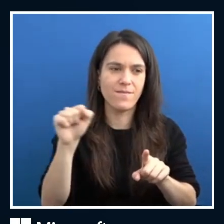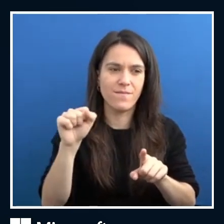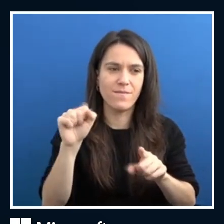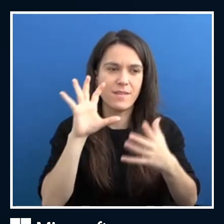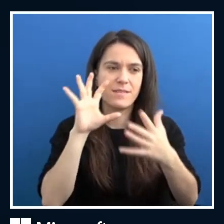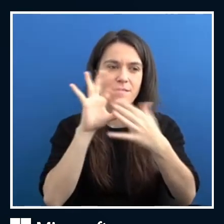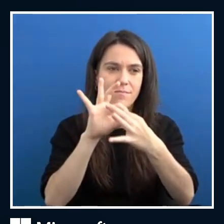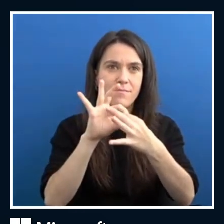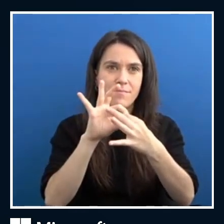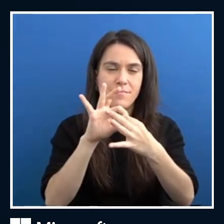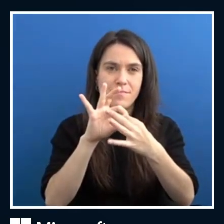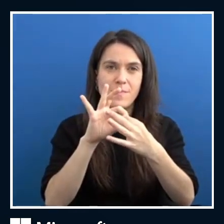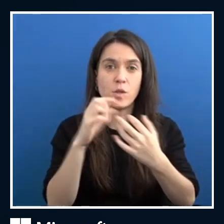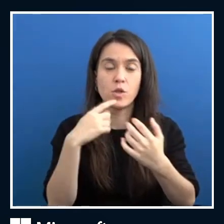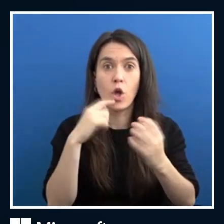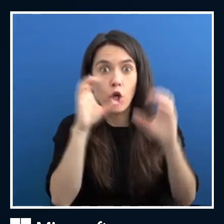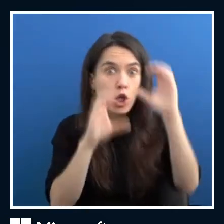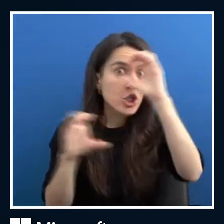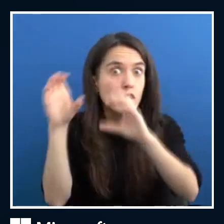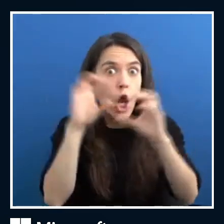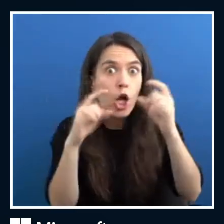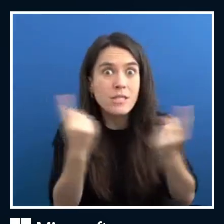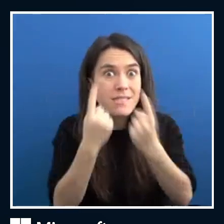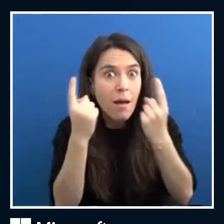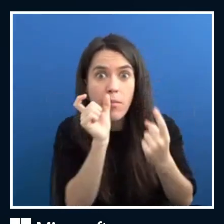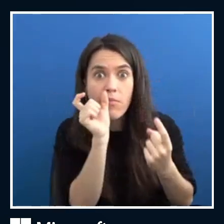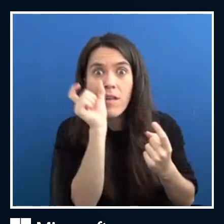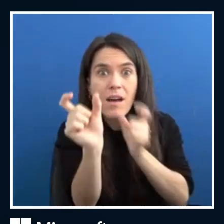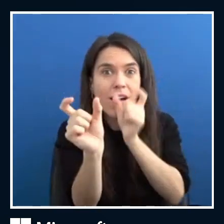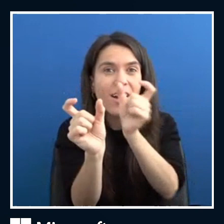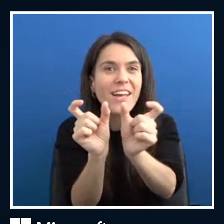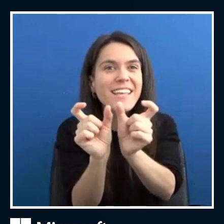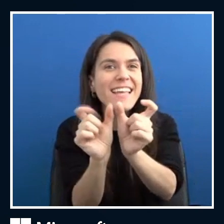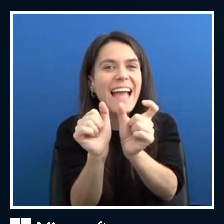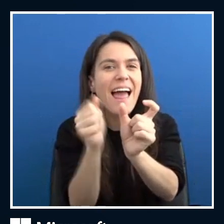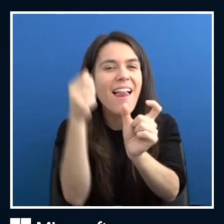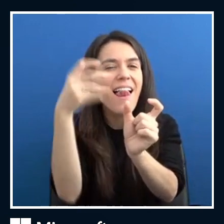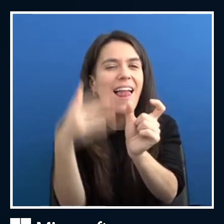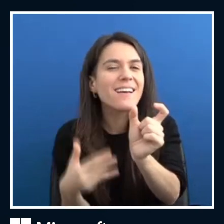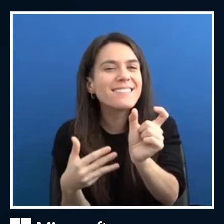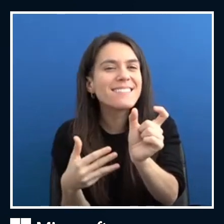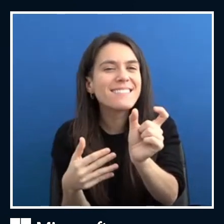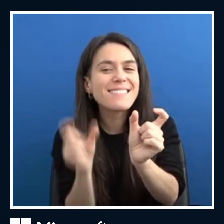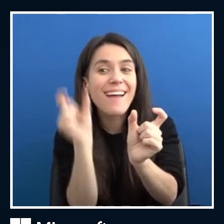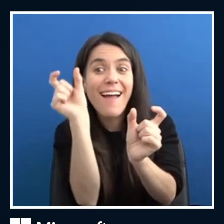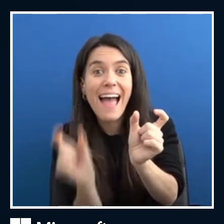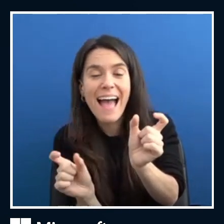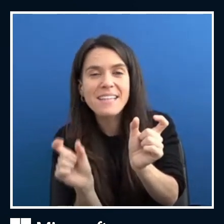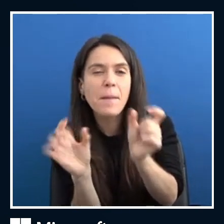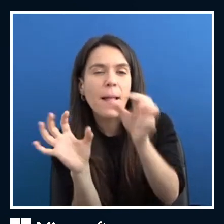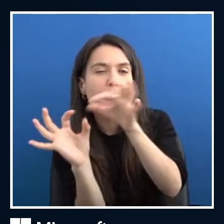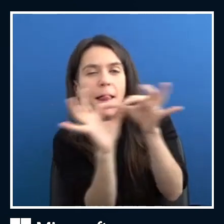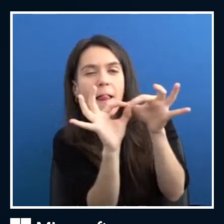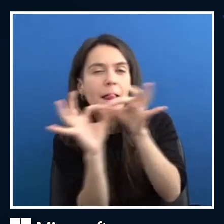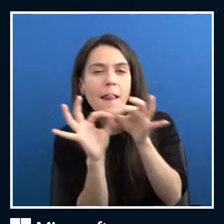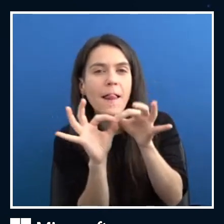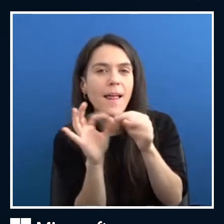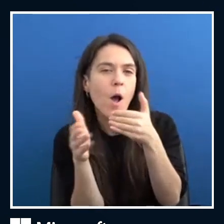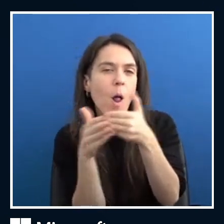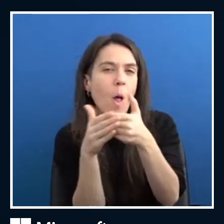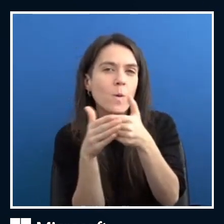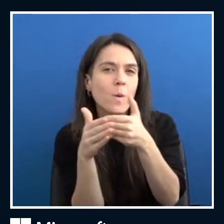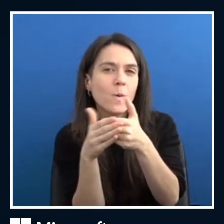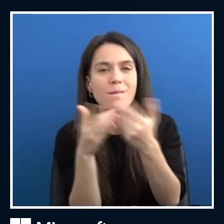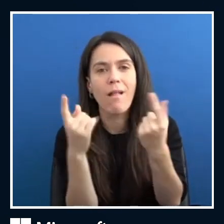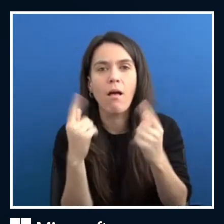when you search something, you also get back a list of items that's or for in this case, for example,